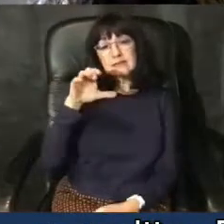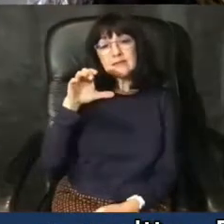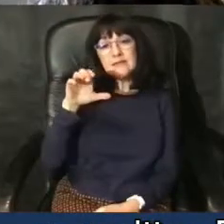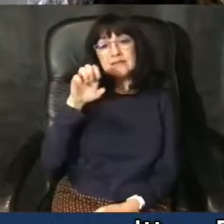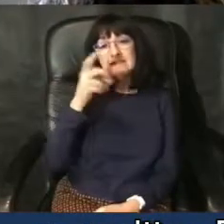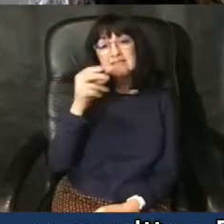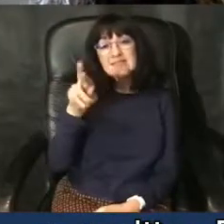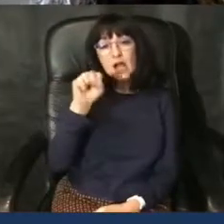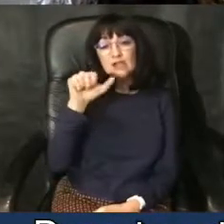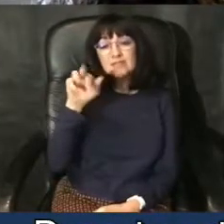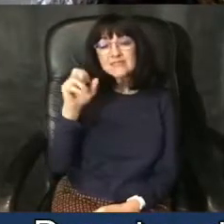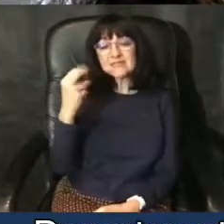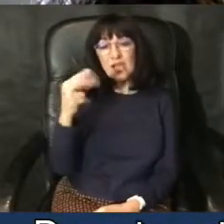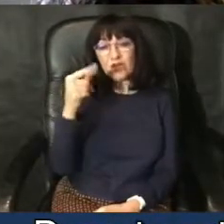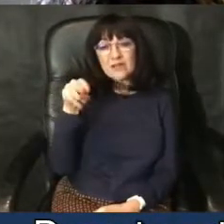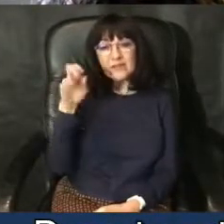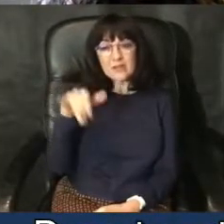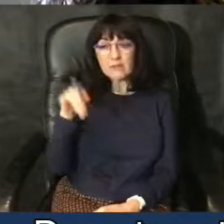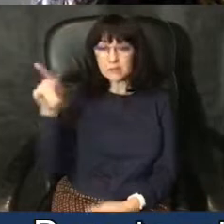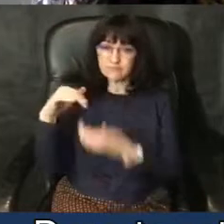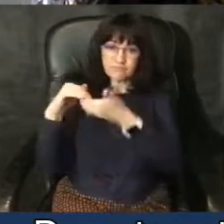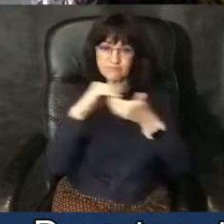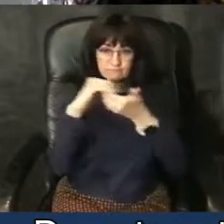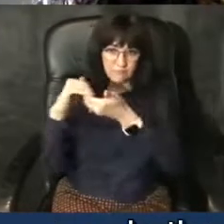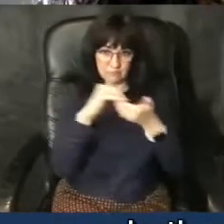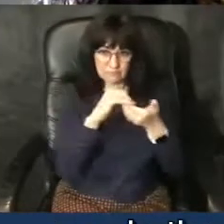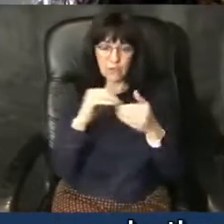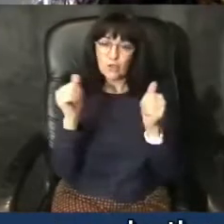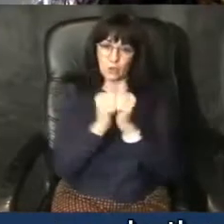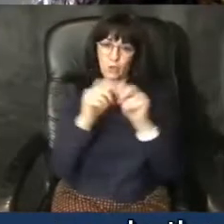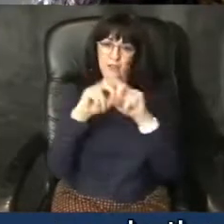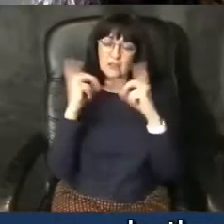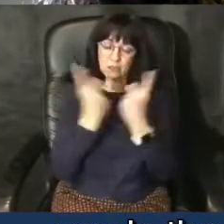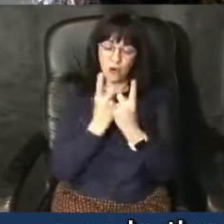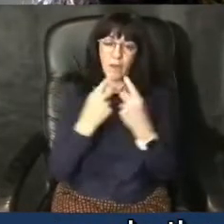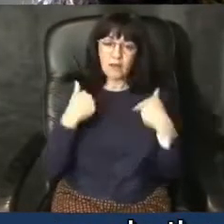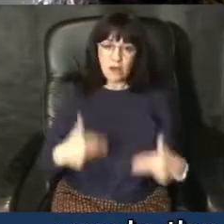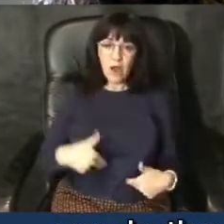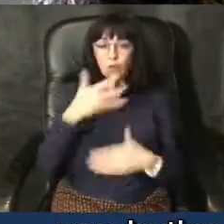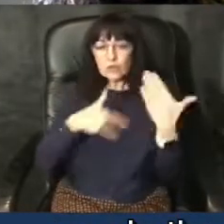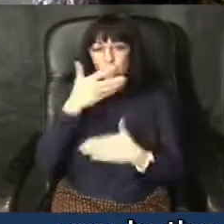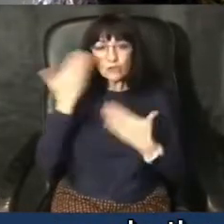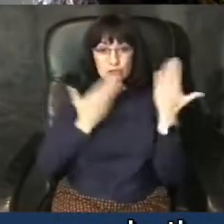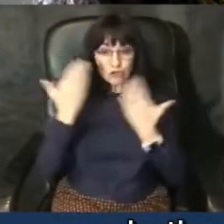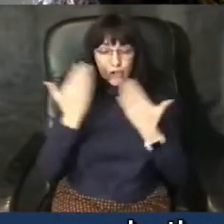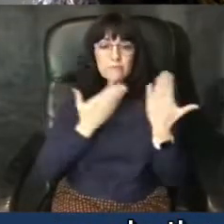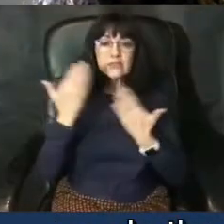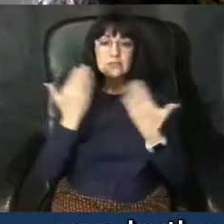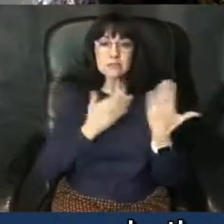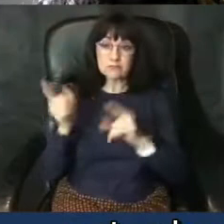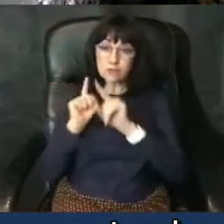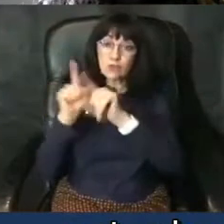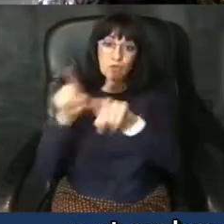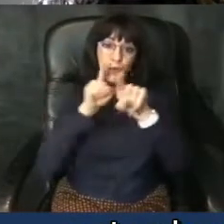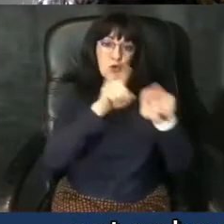in hand with the Department of Health and Social Services, particularly through you in the public health sector, to be out on the streets,